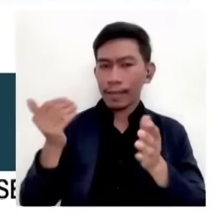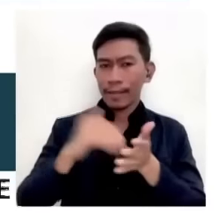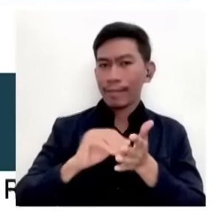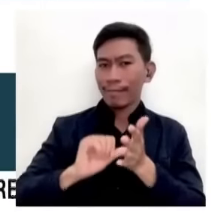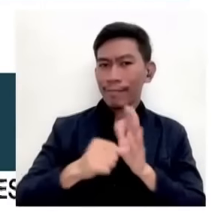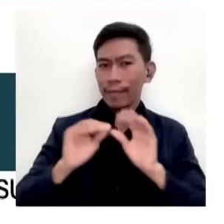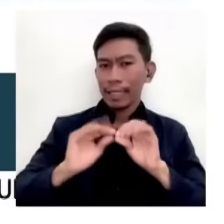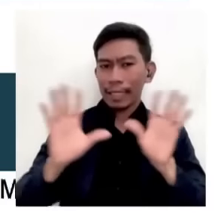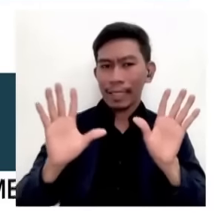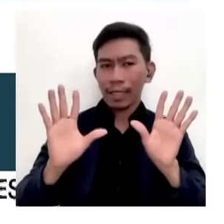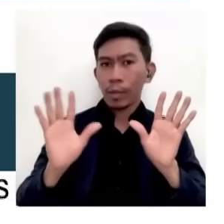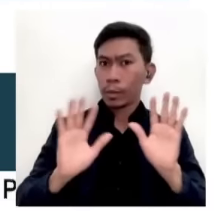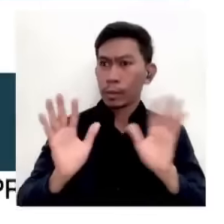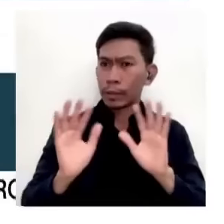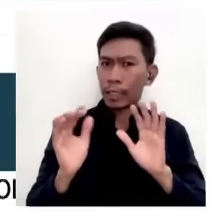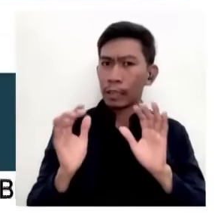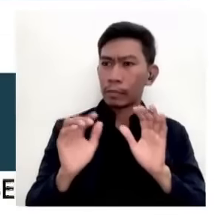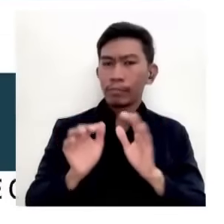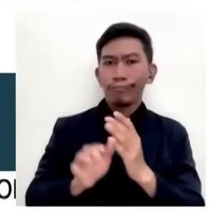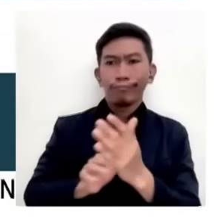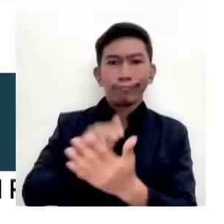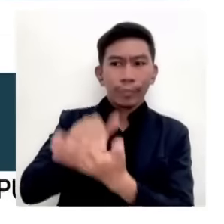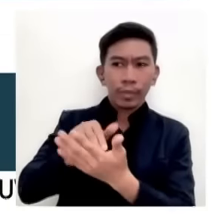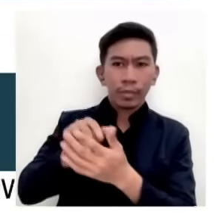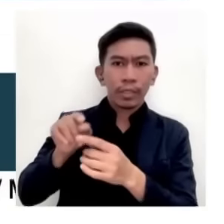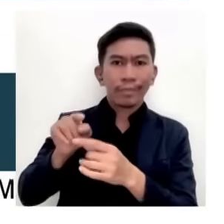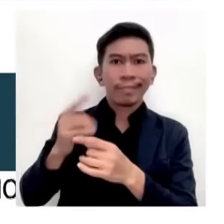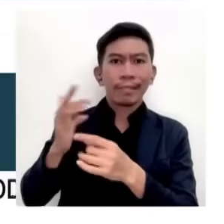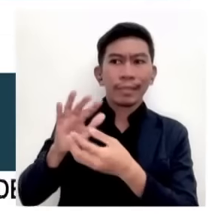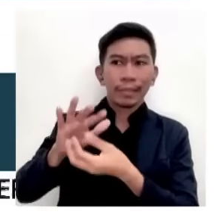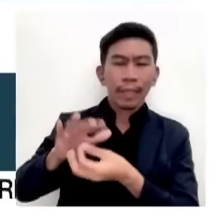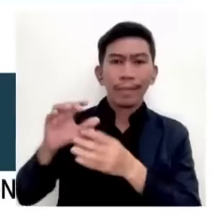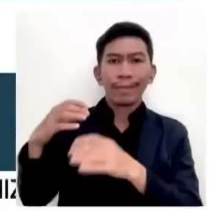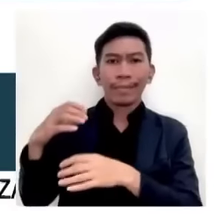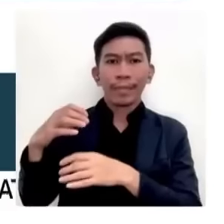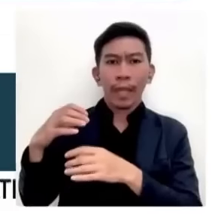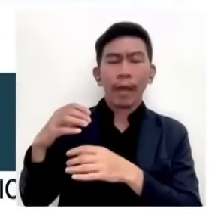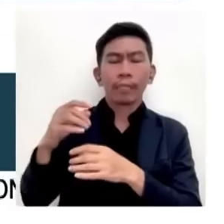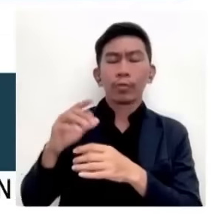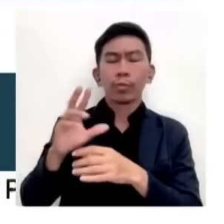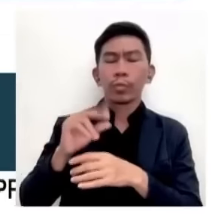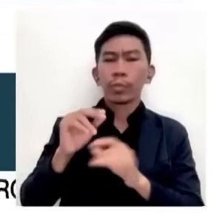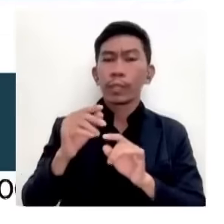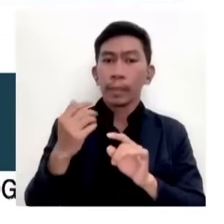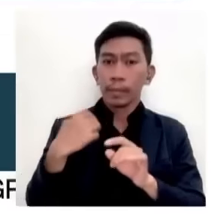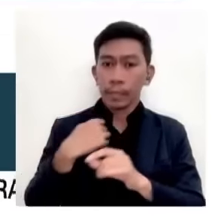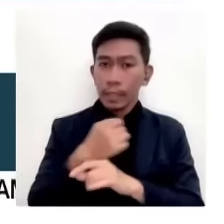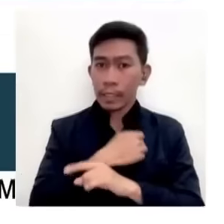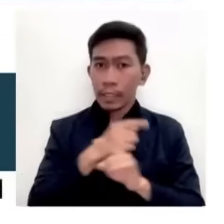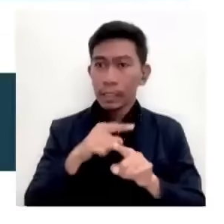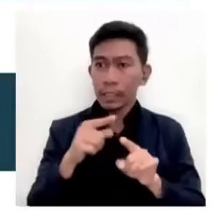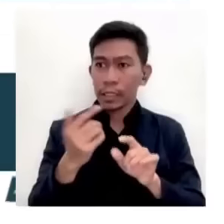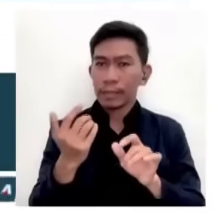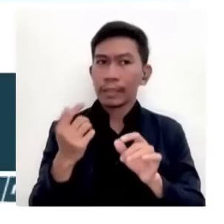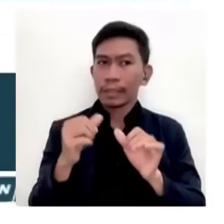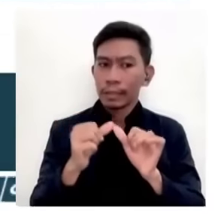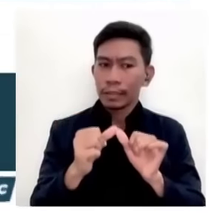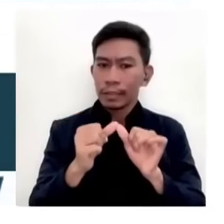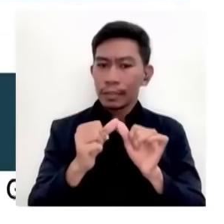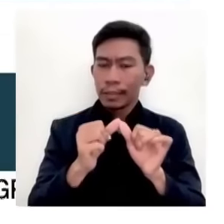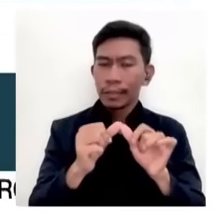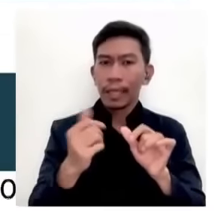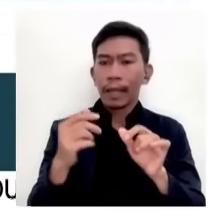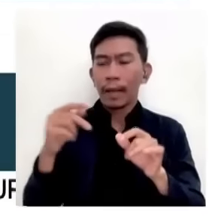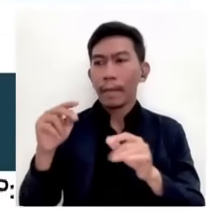know, we are not fighting for the Senate's survival. The PI is not it's not only a conflict between